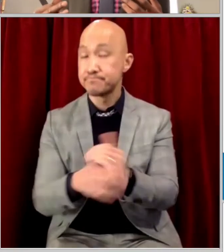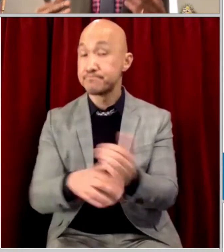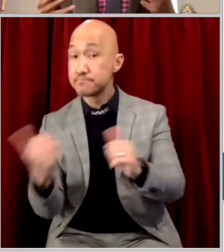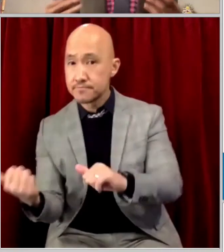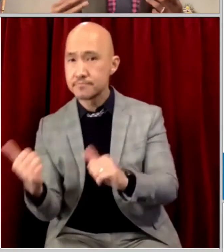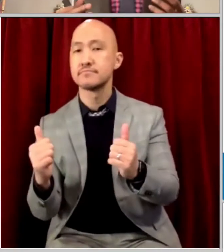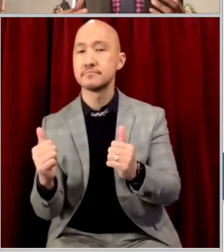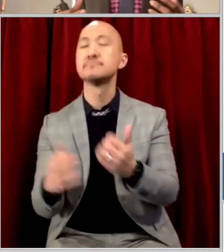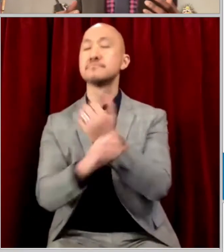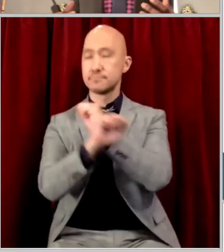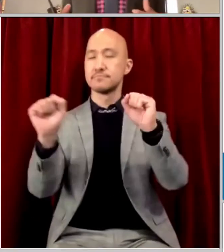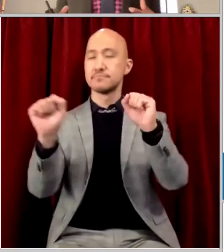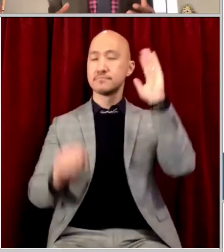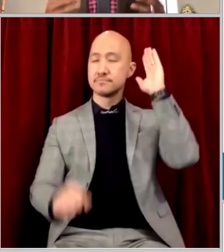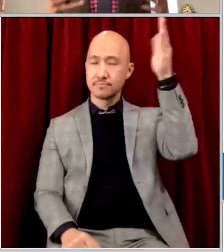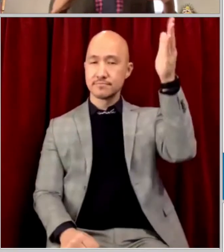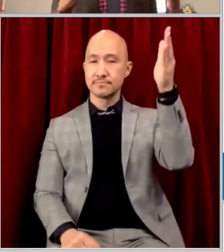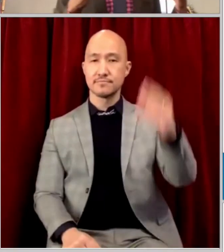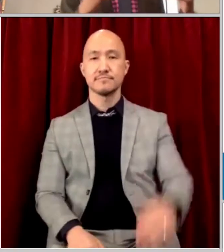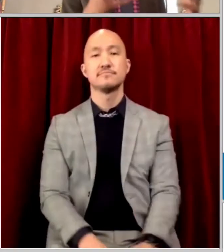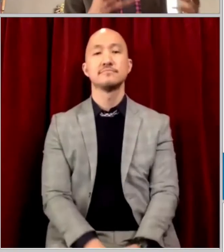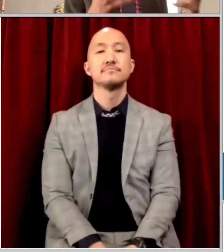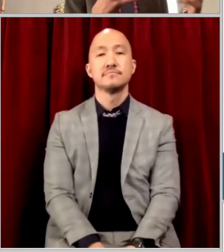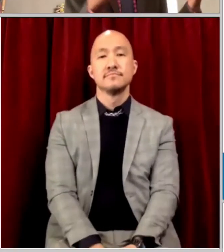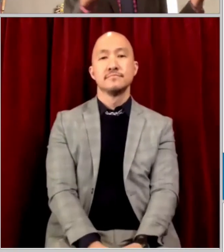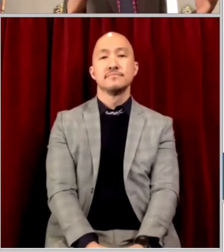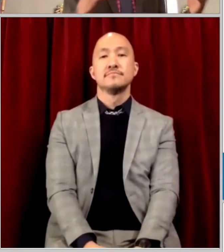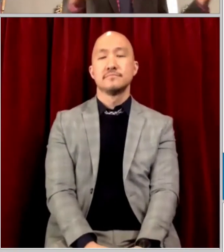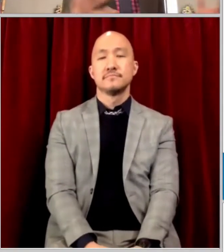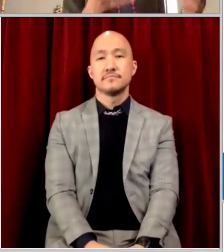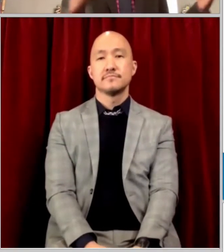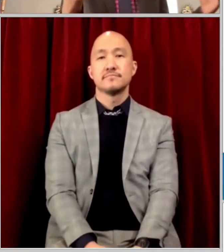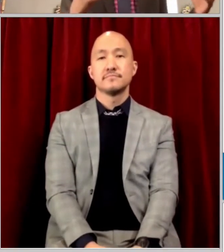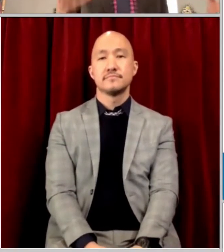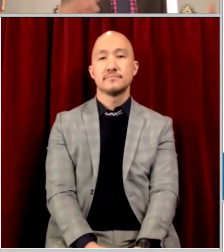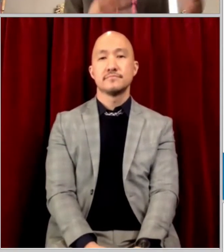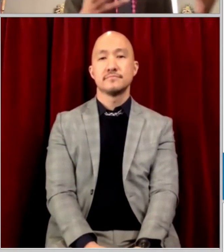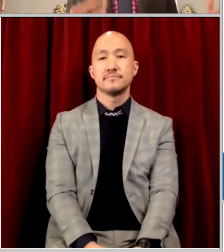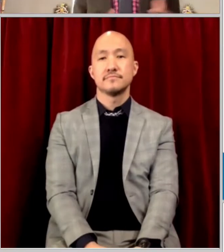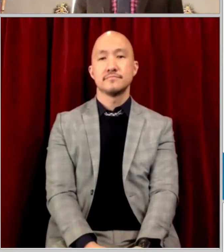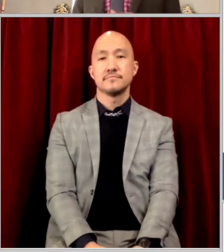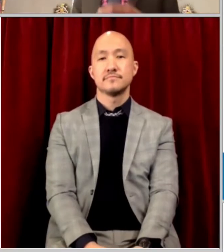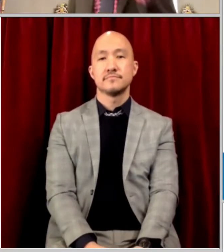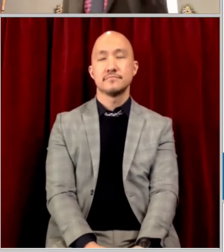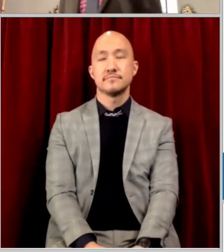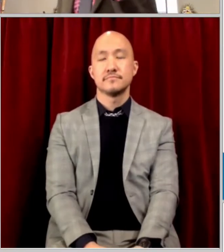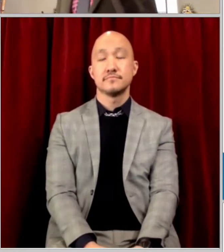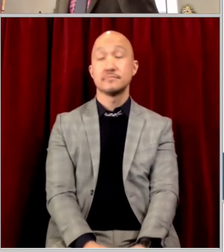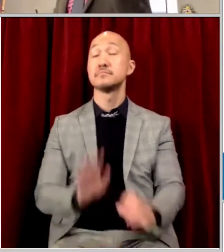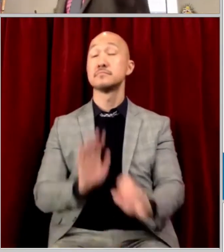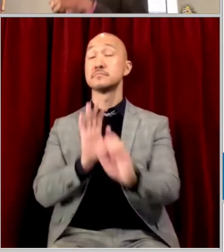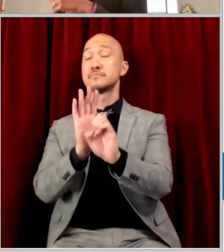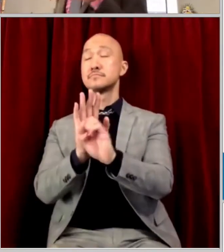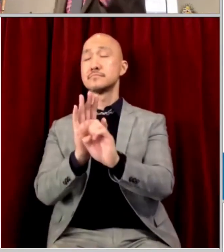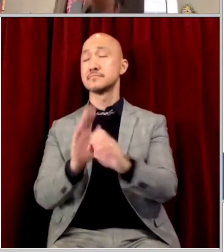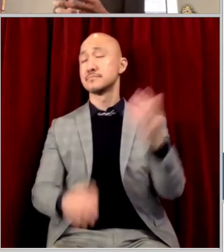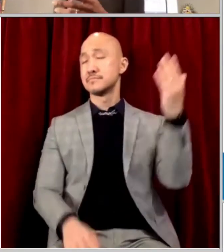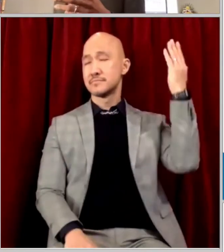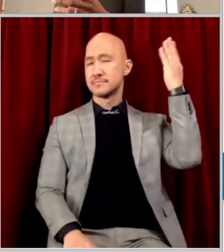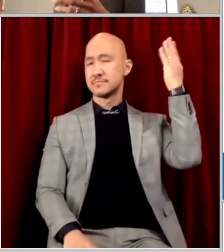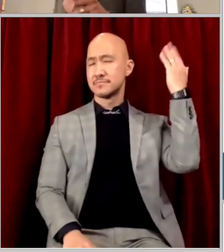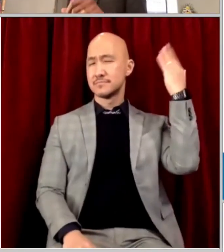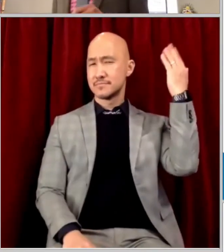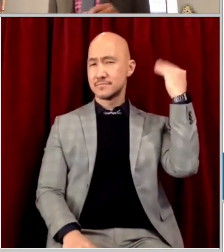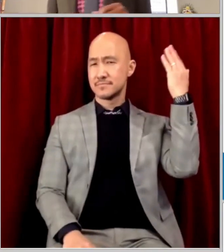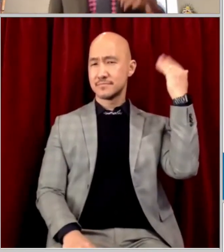Everyone. Now I'm going to tell you a little trick. You know, when I was in my some of my jobs in my workplaces, you may say, Rob, you've gone